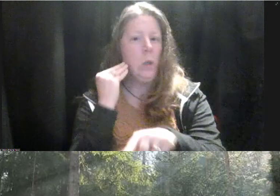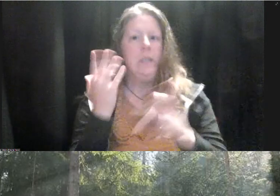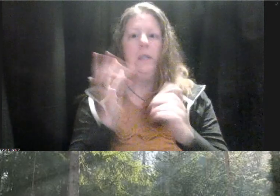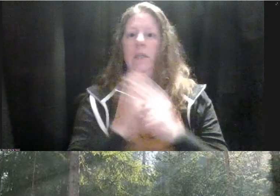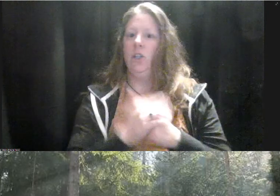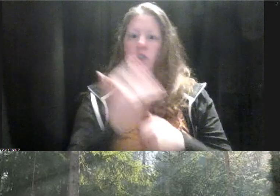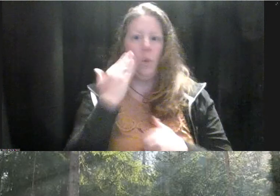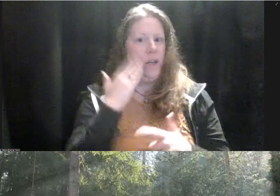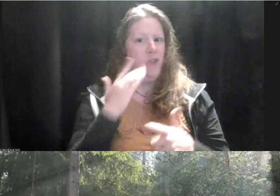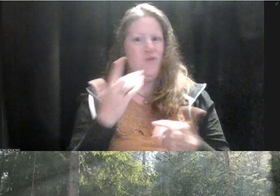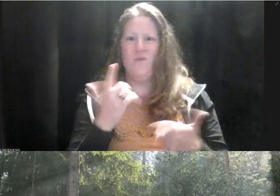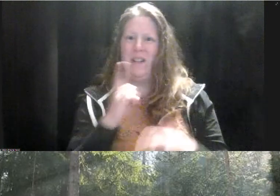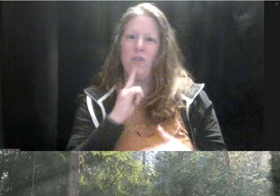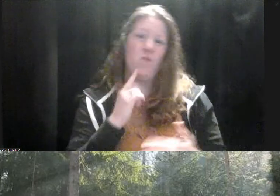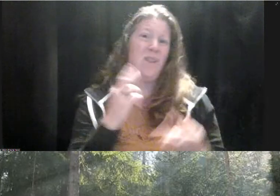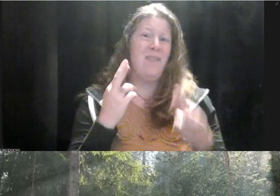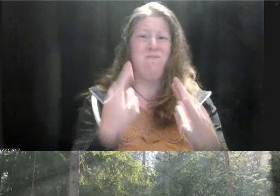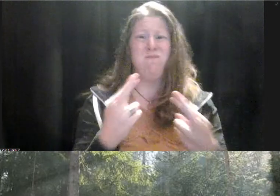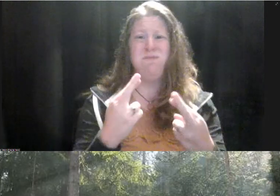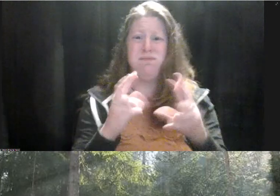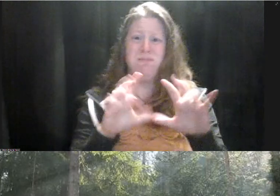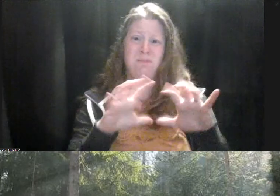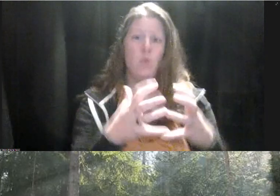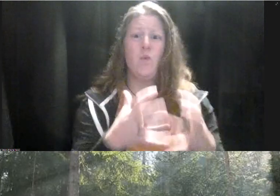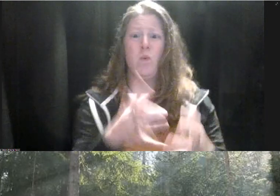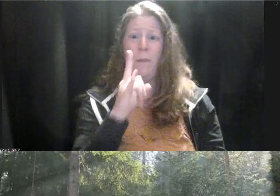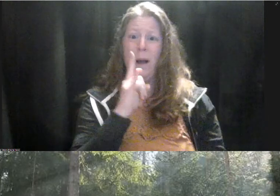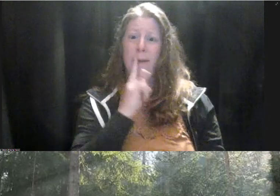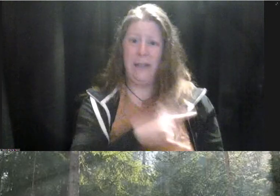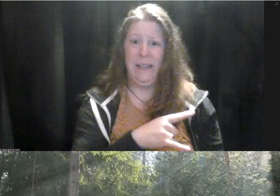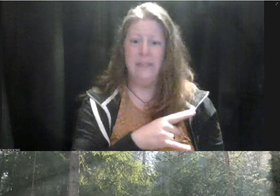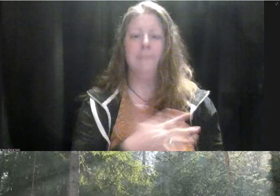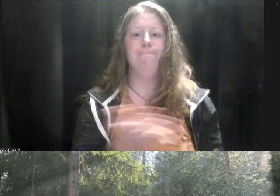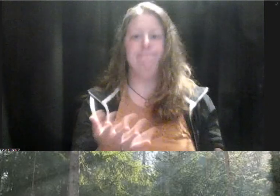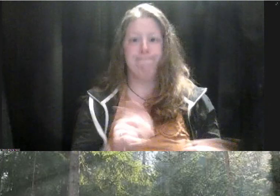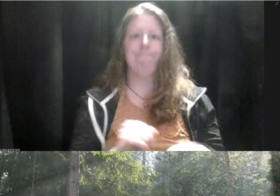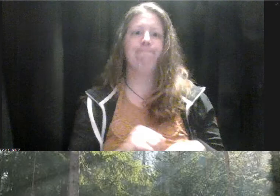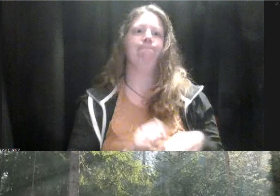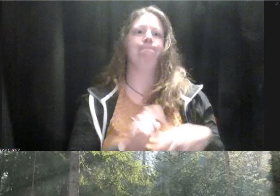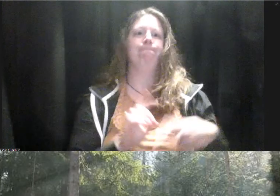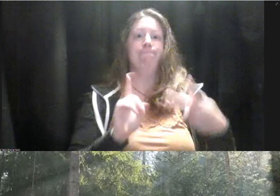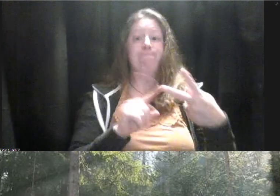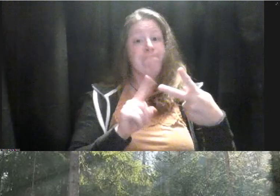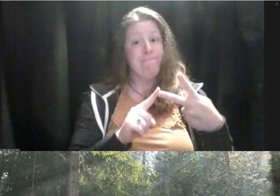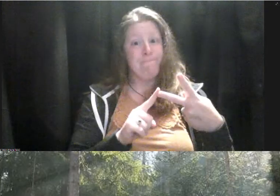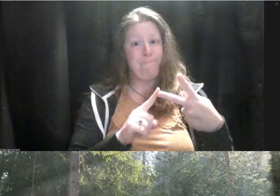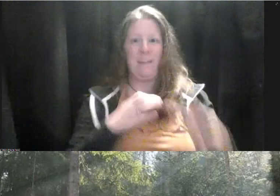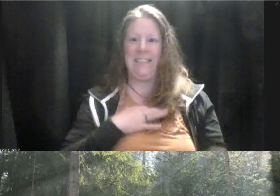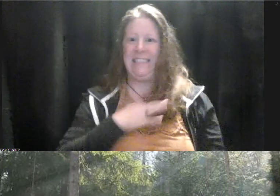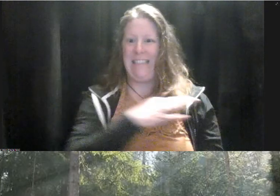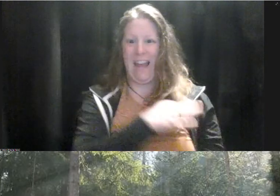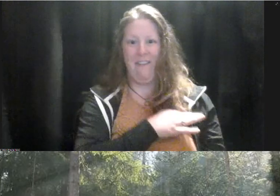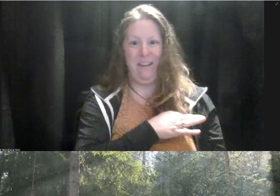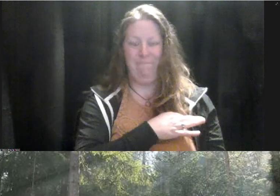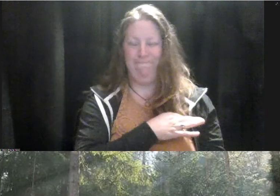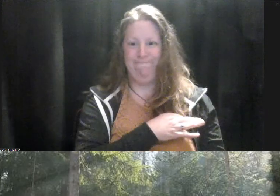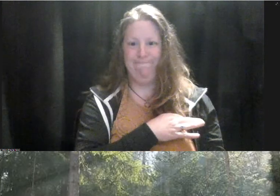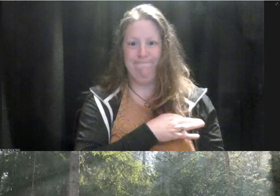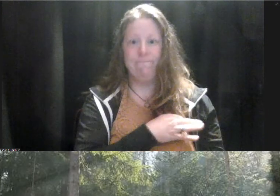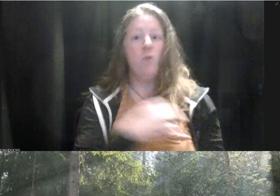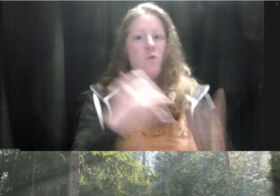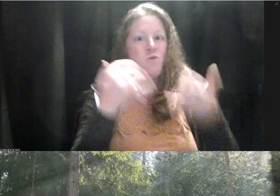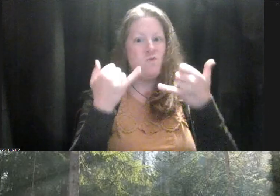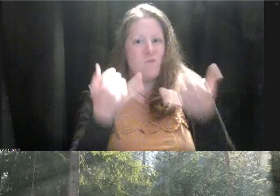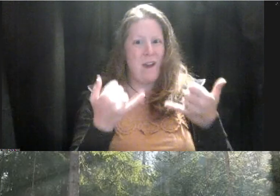home. So we know, and we are hoping, just like your kids, that this won't happen, but we